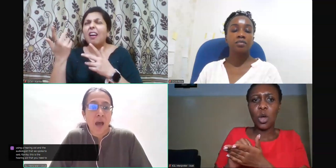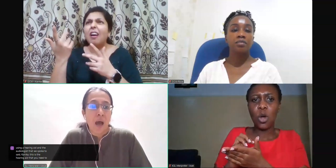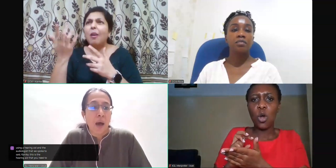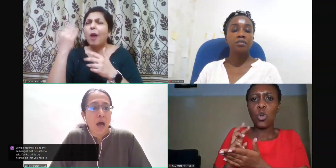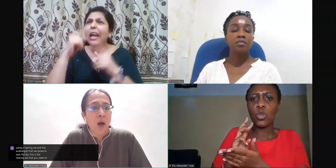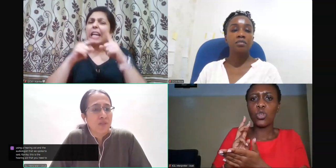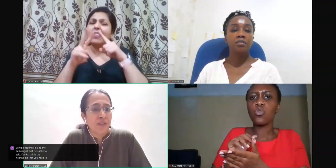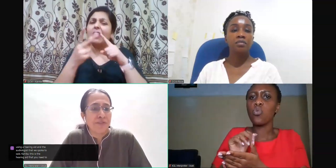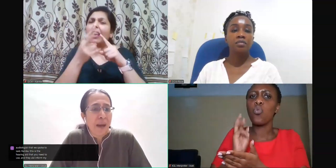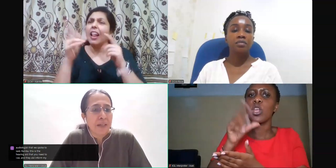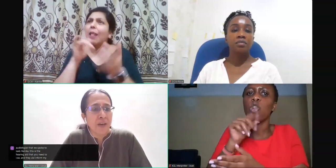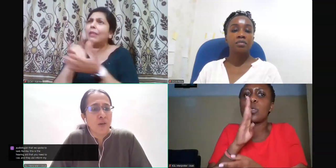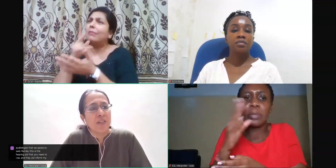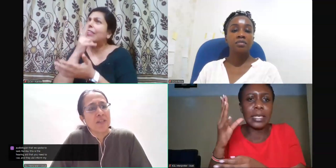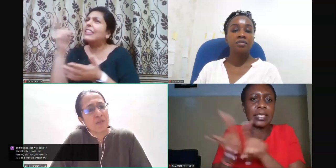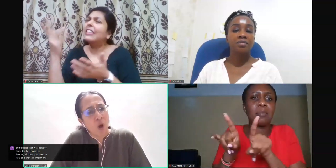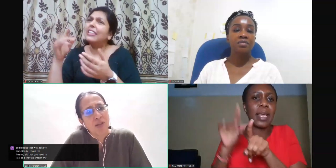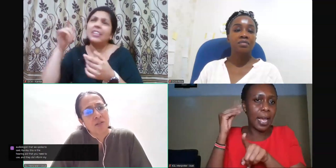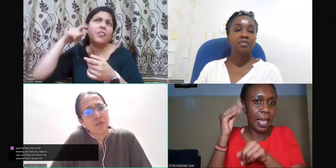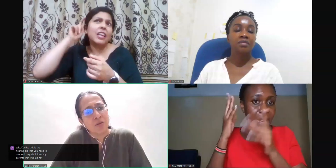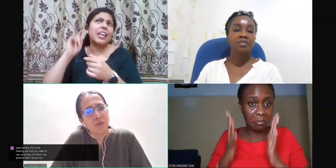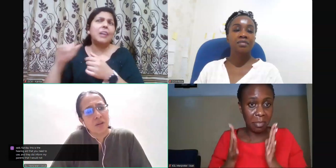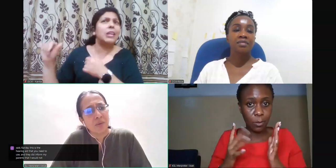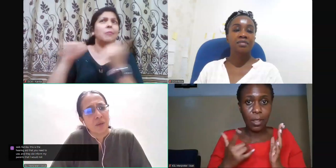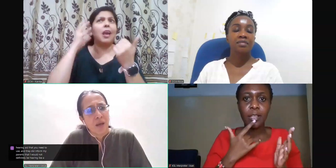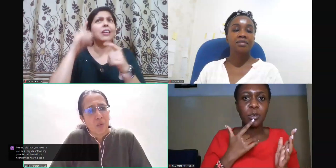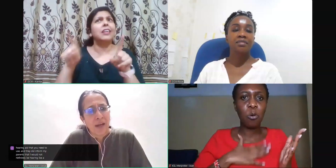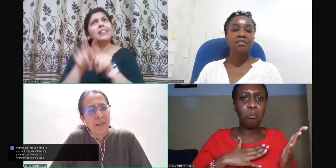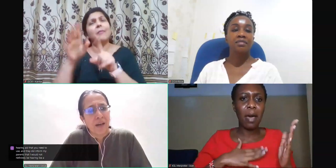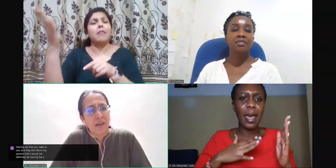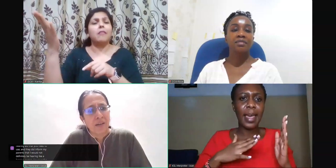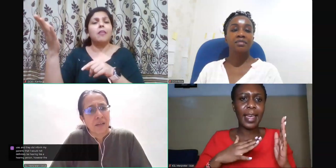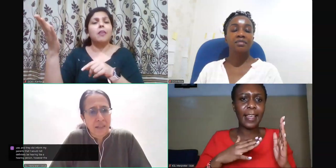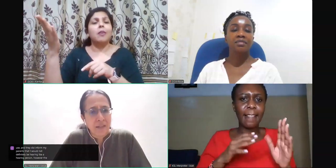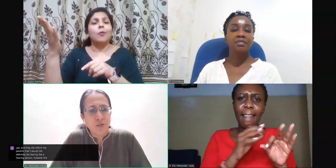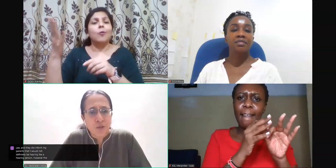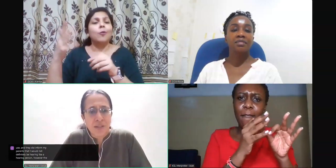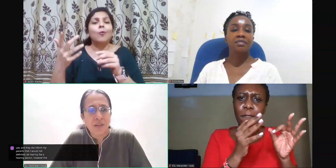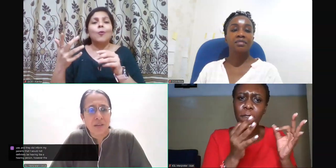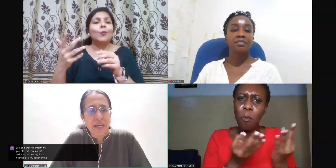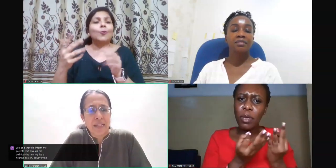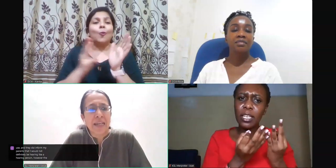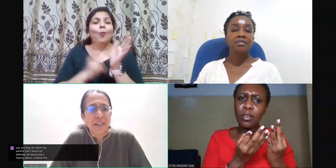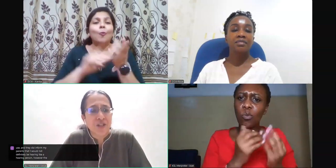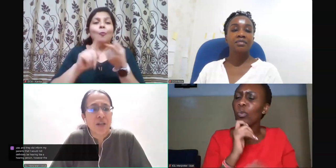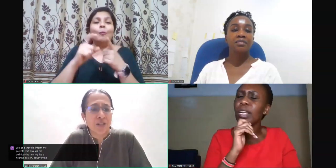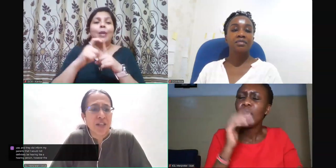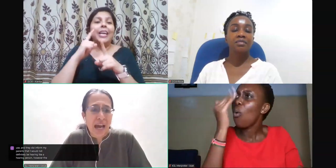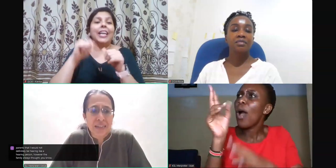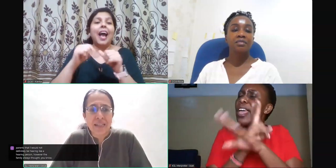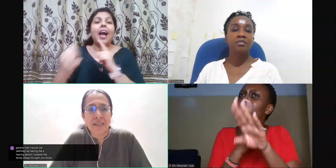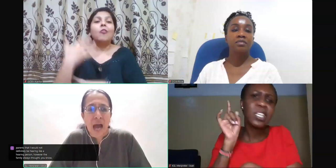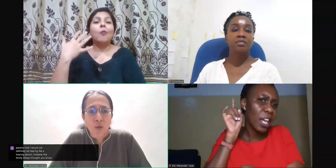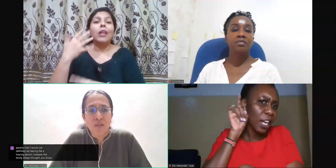person. However, the family always thought, while Kanika is using the hearing aids, can